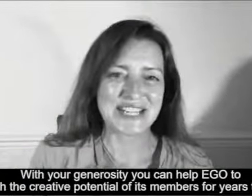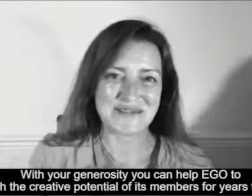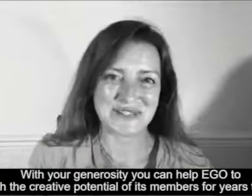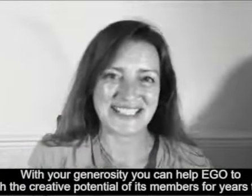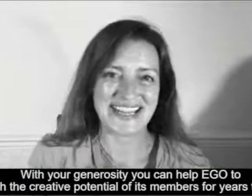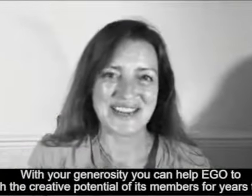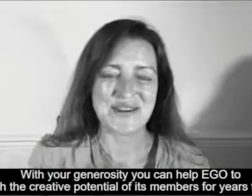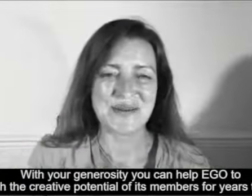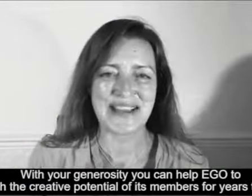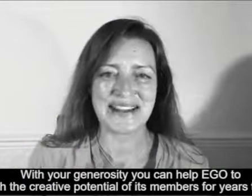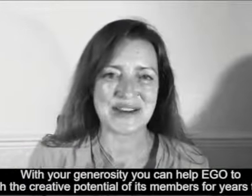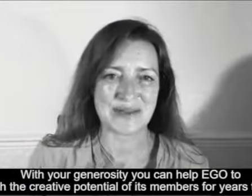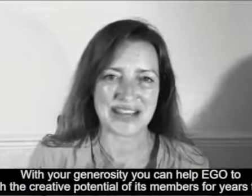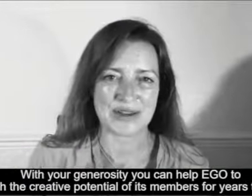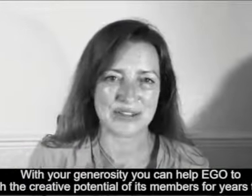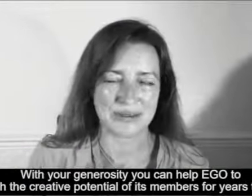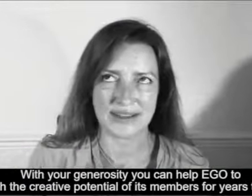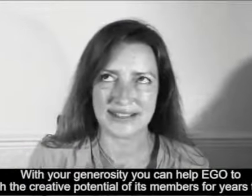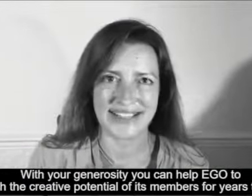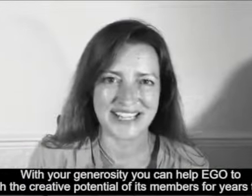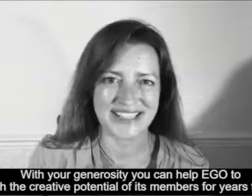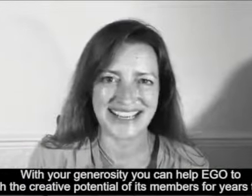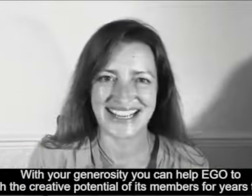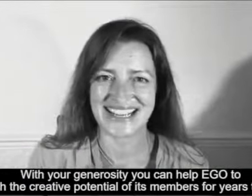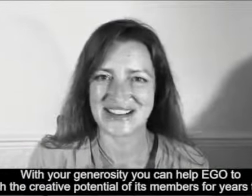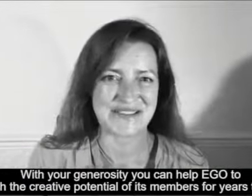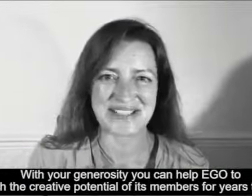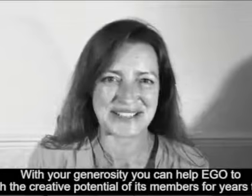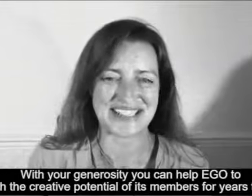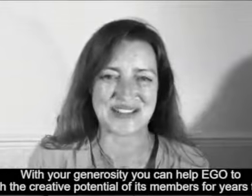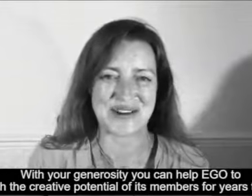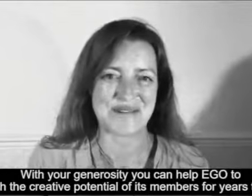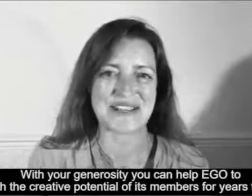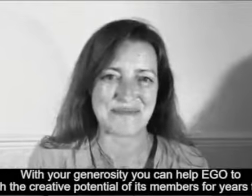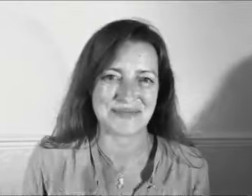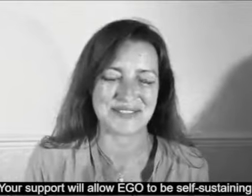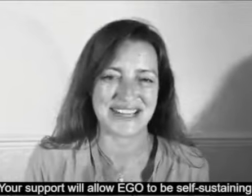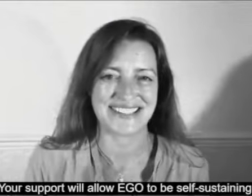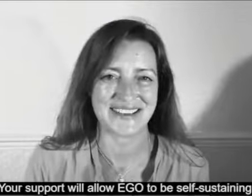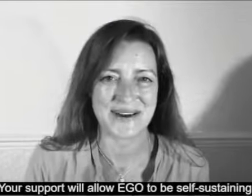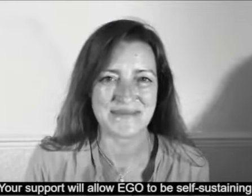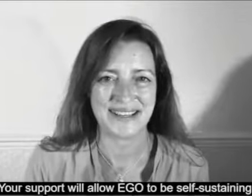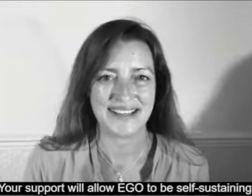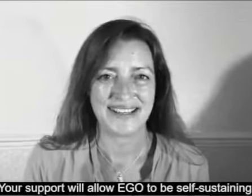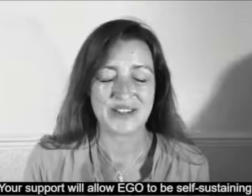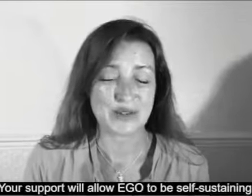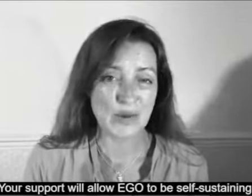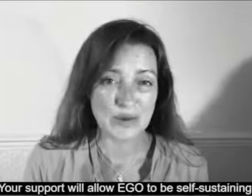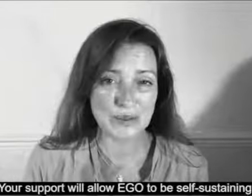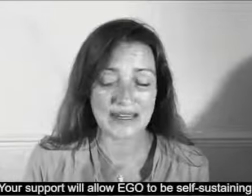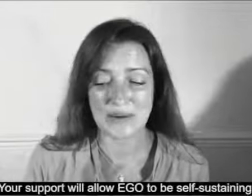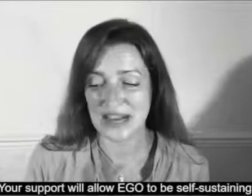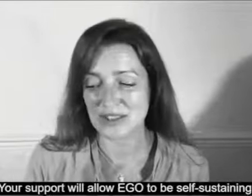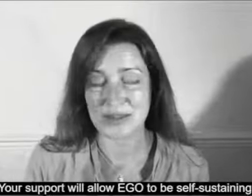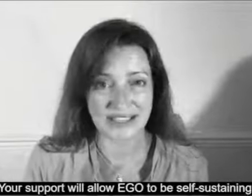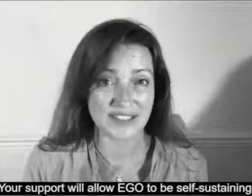your generosity, you can help Ego to unleash the creative potential of its members for years to come. Your support